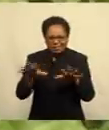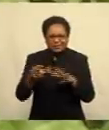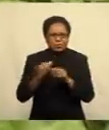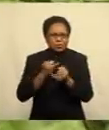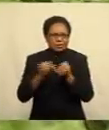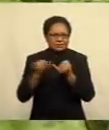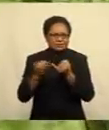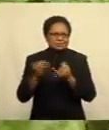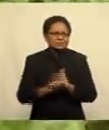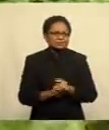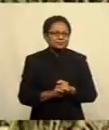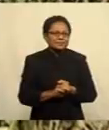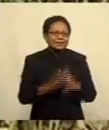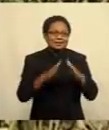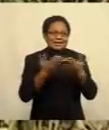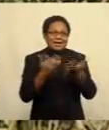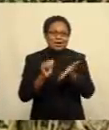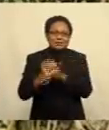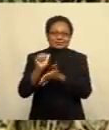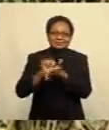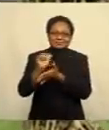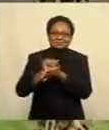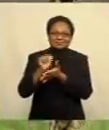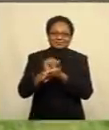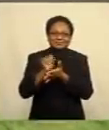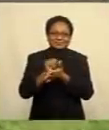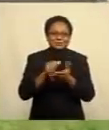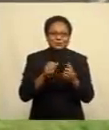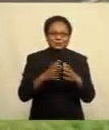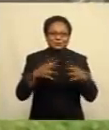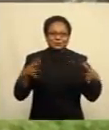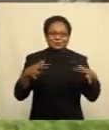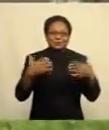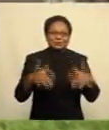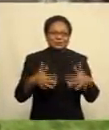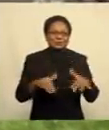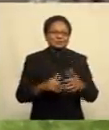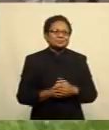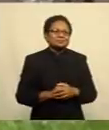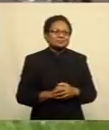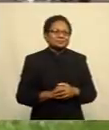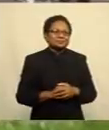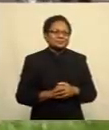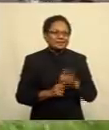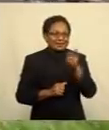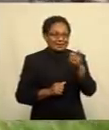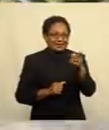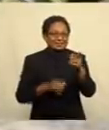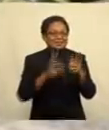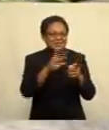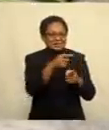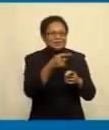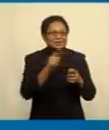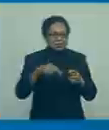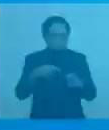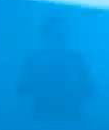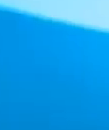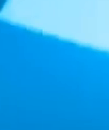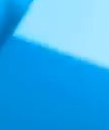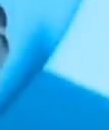Coming up, export volumes grow and making the best of a tough situation.